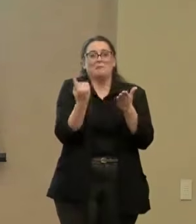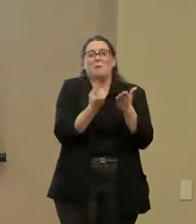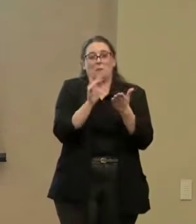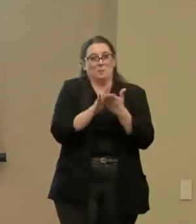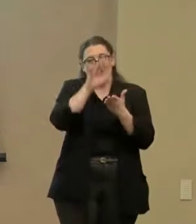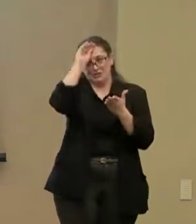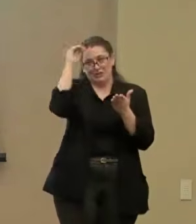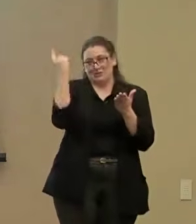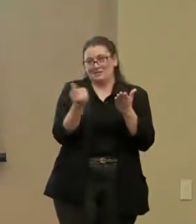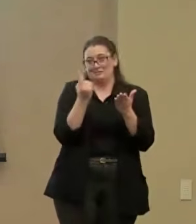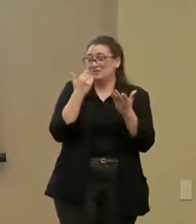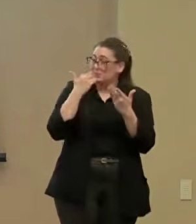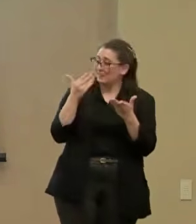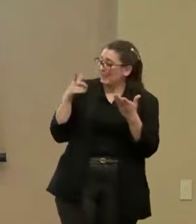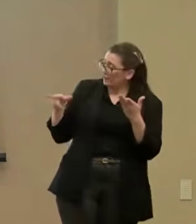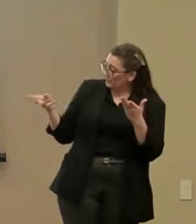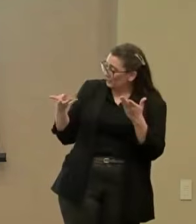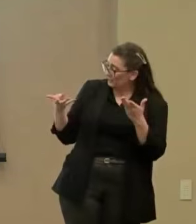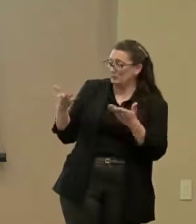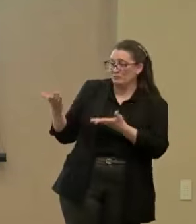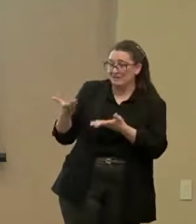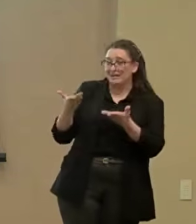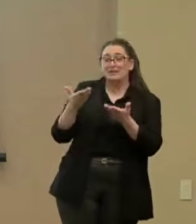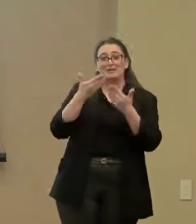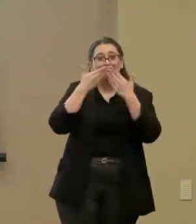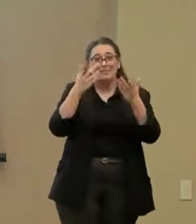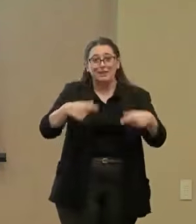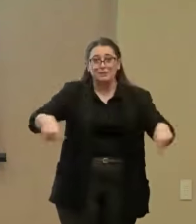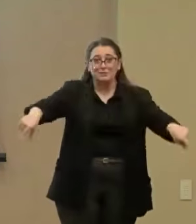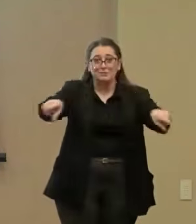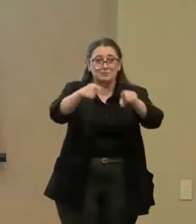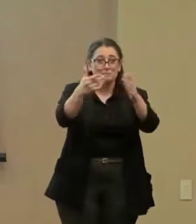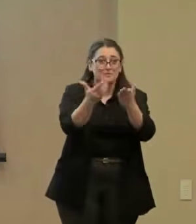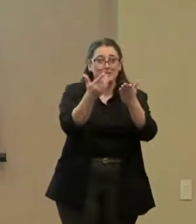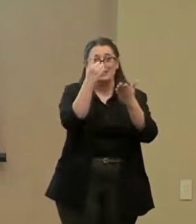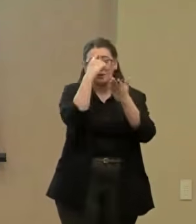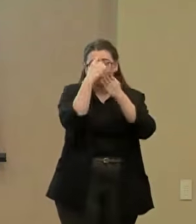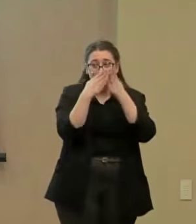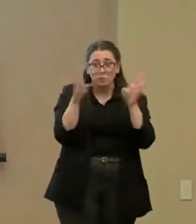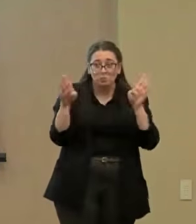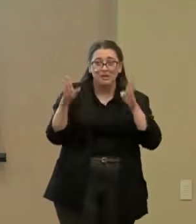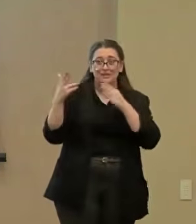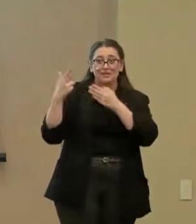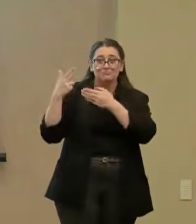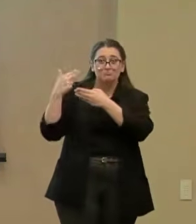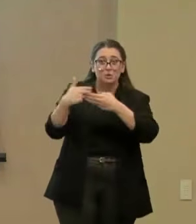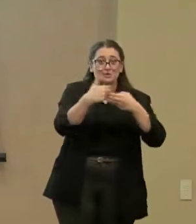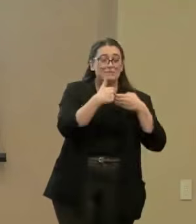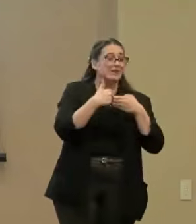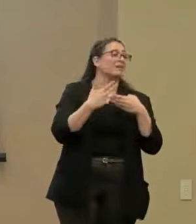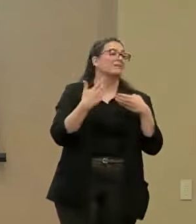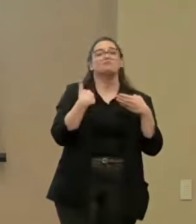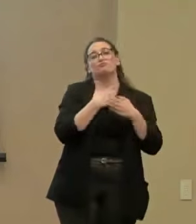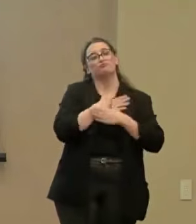want to thank you ladies for being here. We want to thank all of you for being here and for being open and participating.